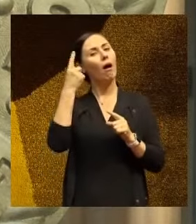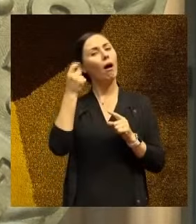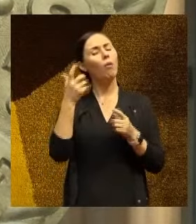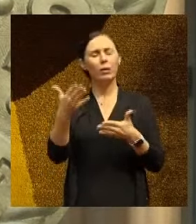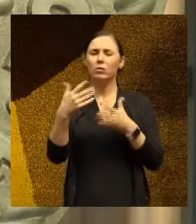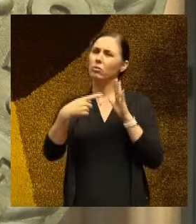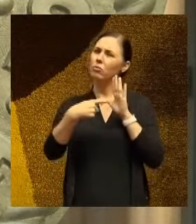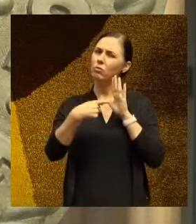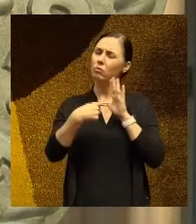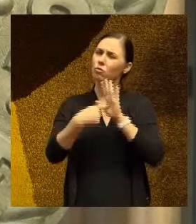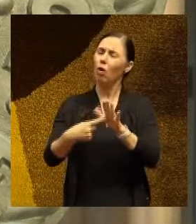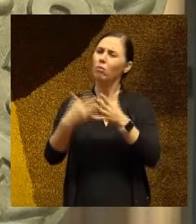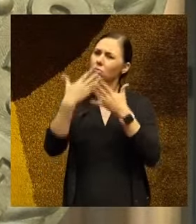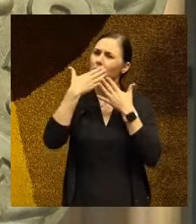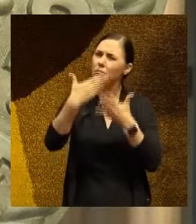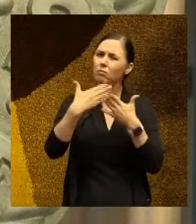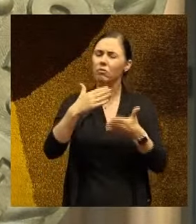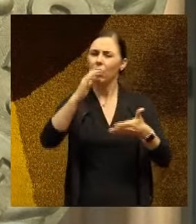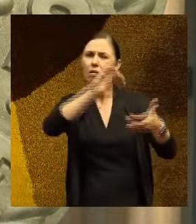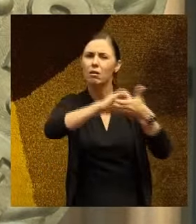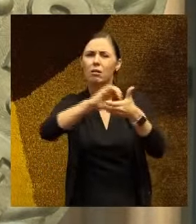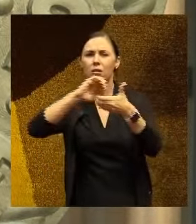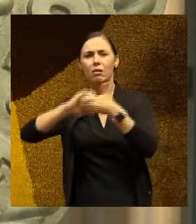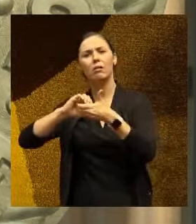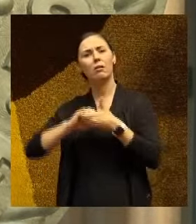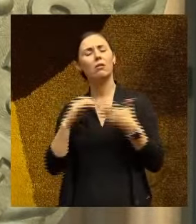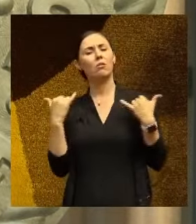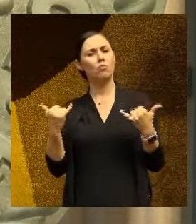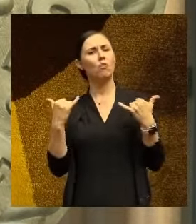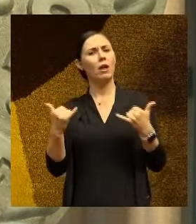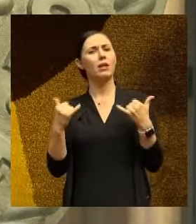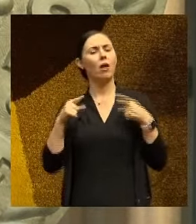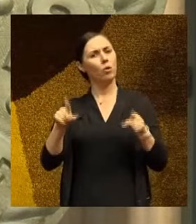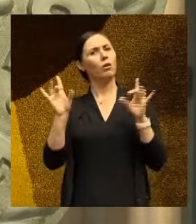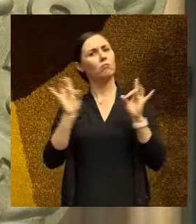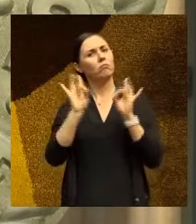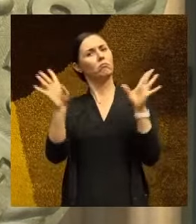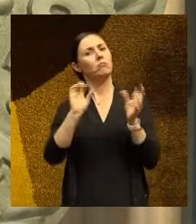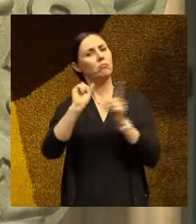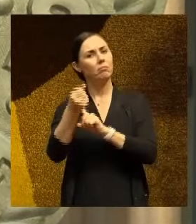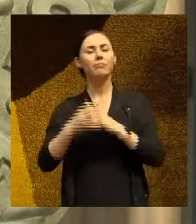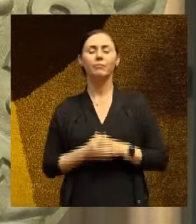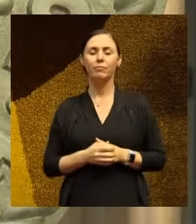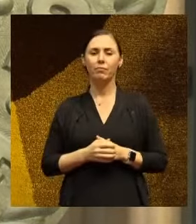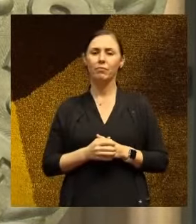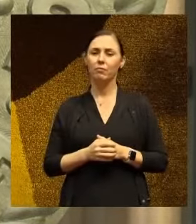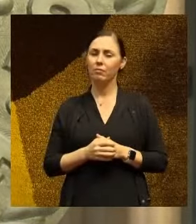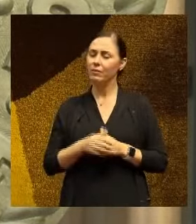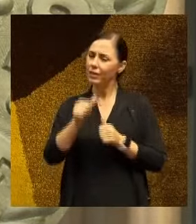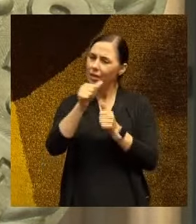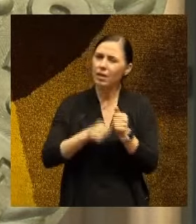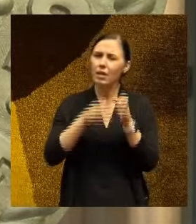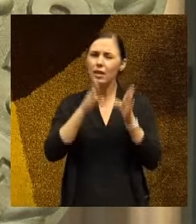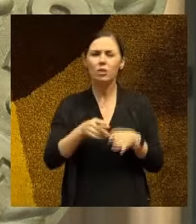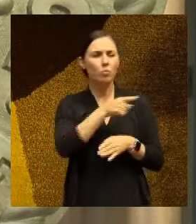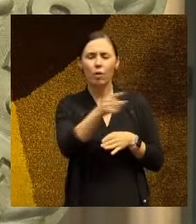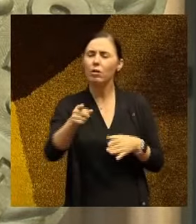their partnership during this crisis. All of them have answered the call to serve the people of